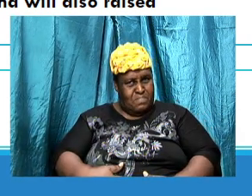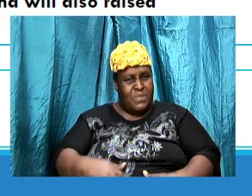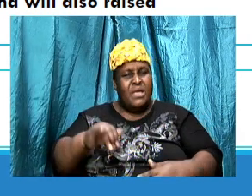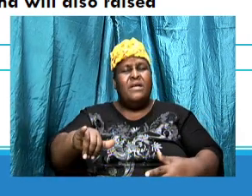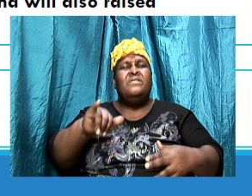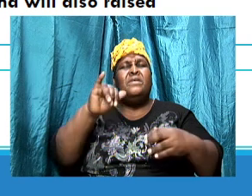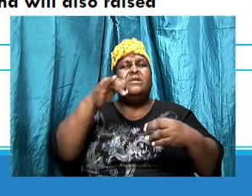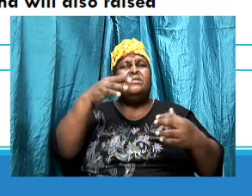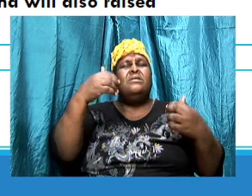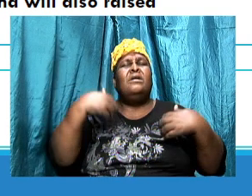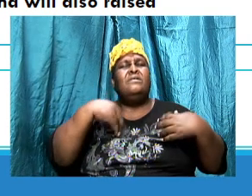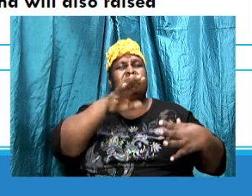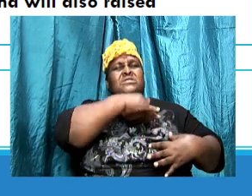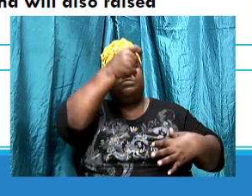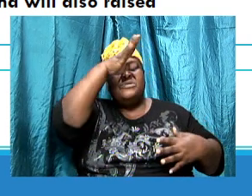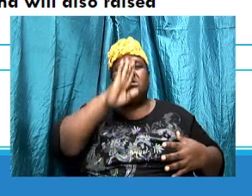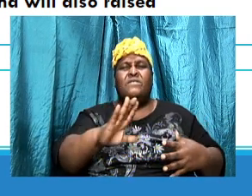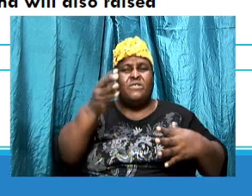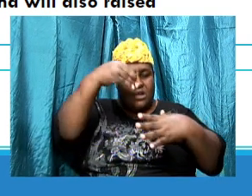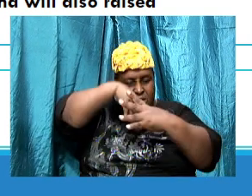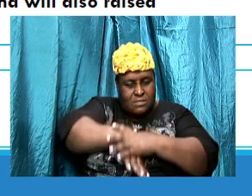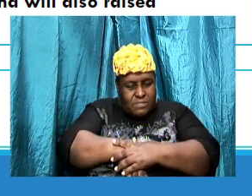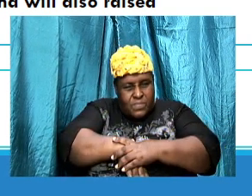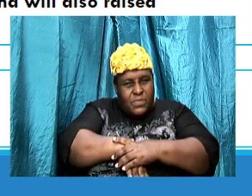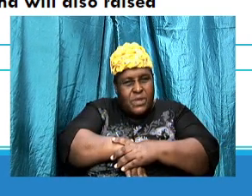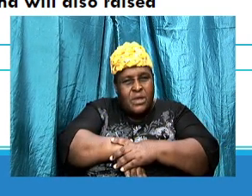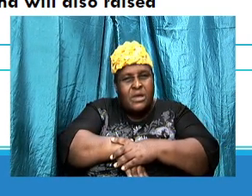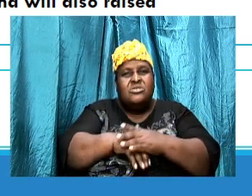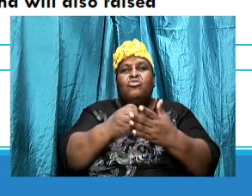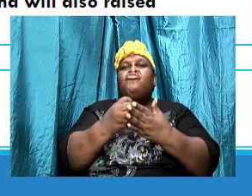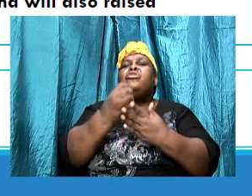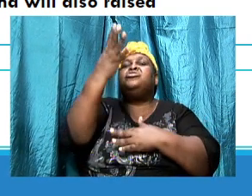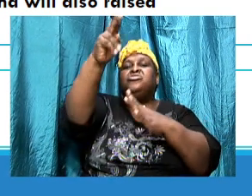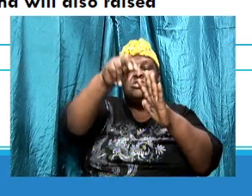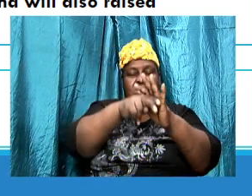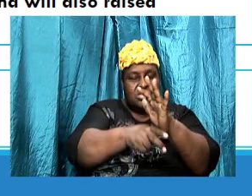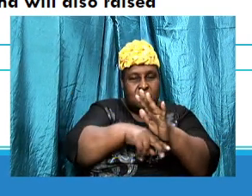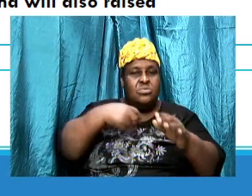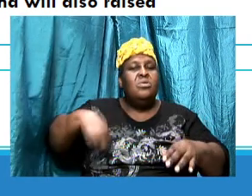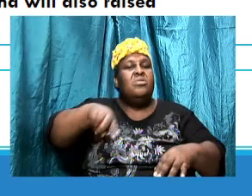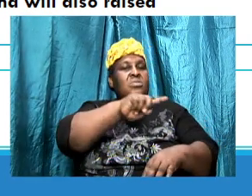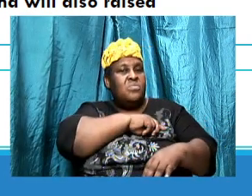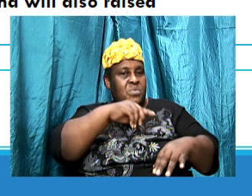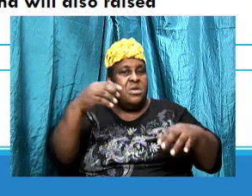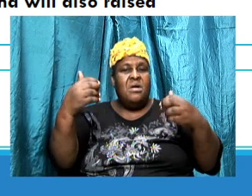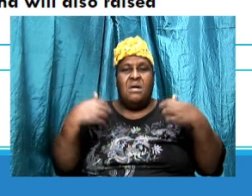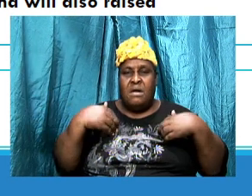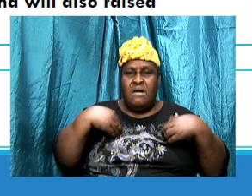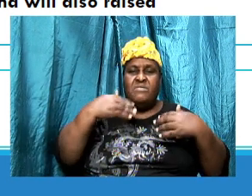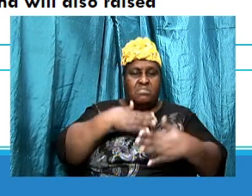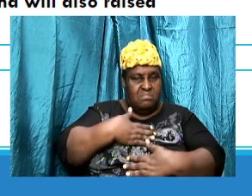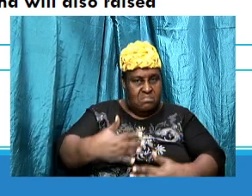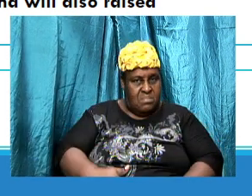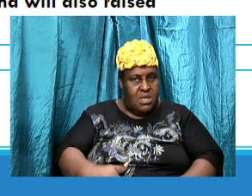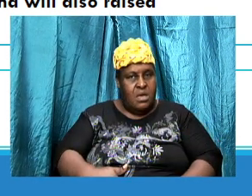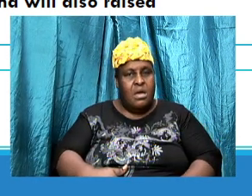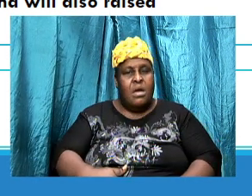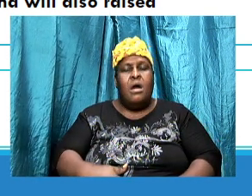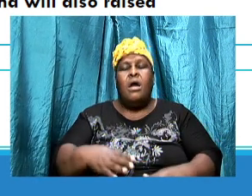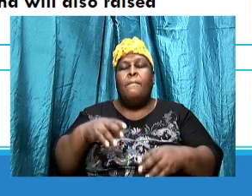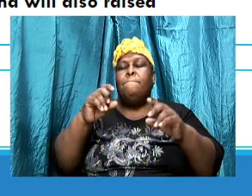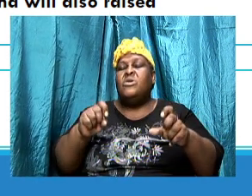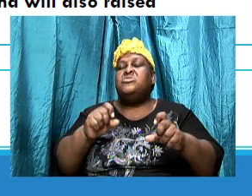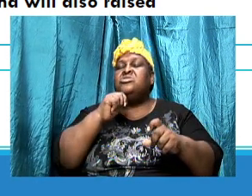Spirit of God that is within us is a treasure that we have. And so we should not just treat it lightly, you know, but we